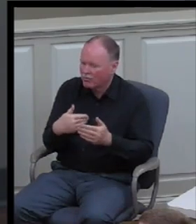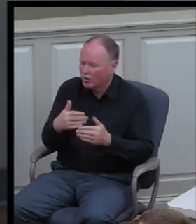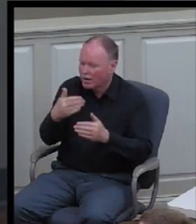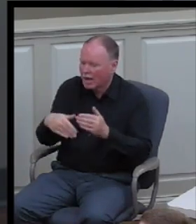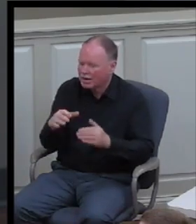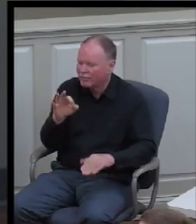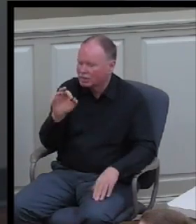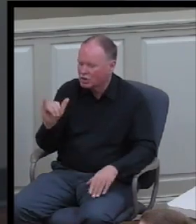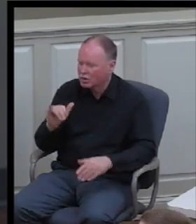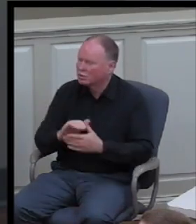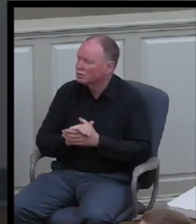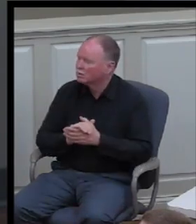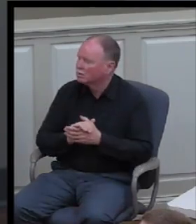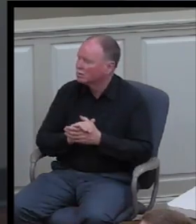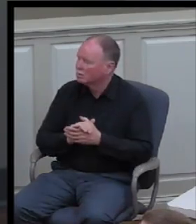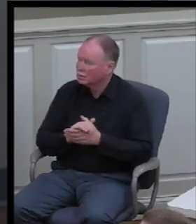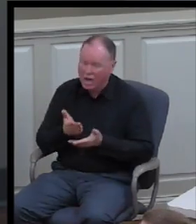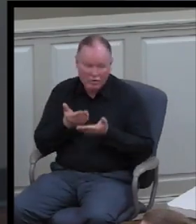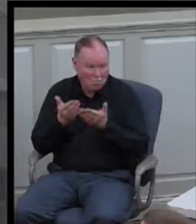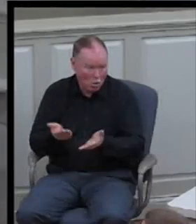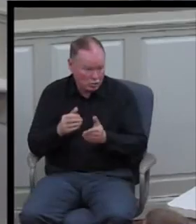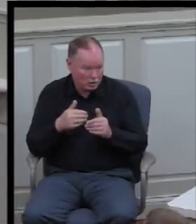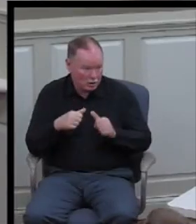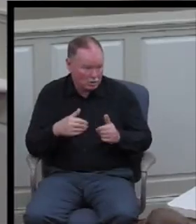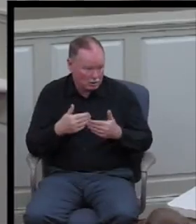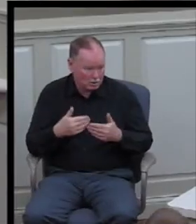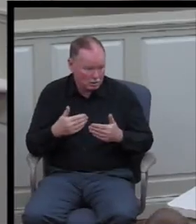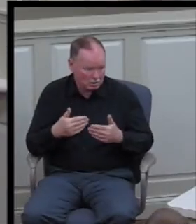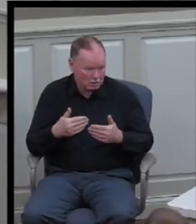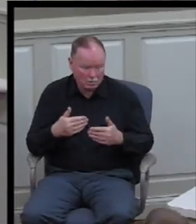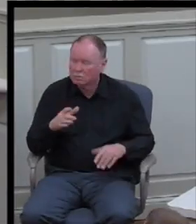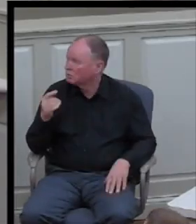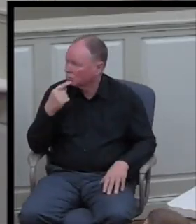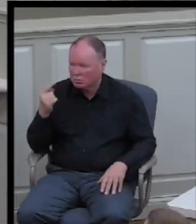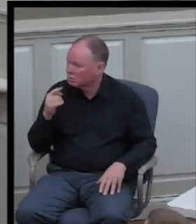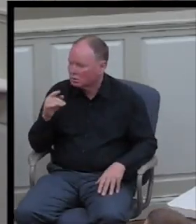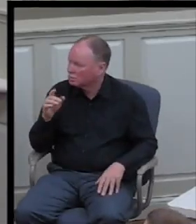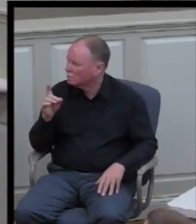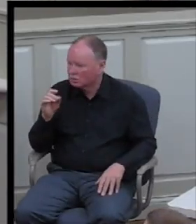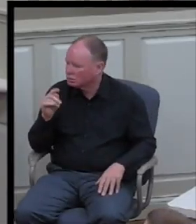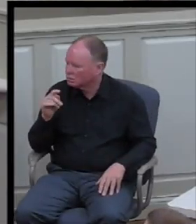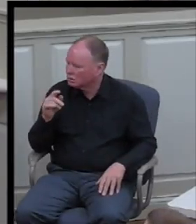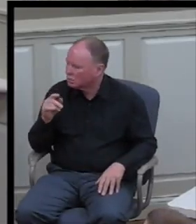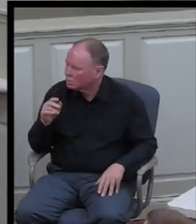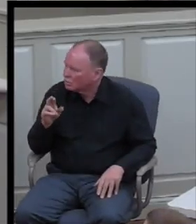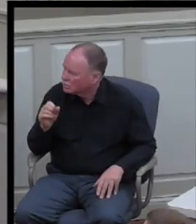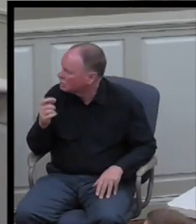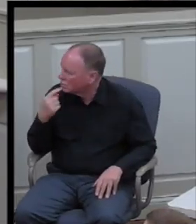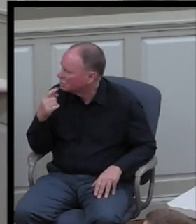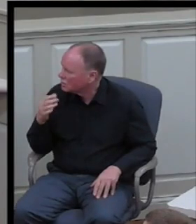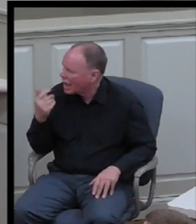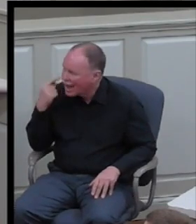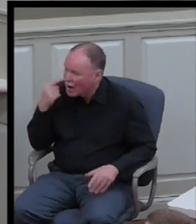year. Do I hear a motion? Go ahead. Go ahead, Jim. I